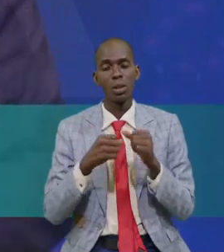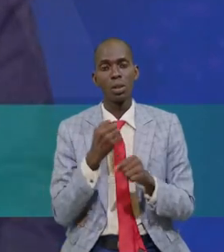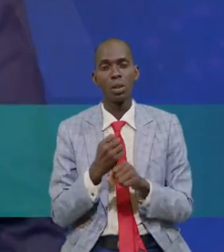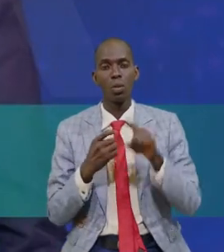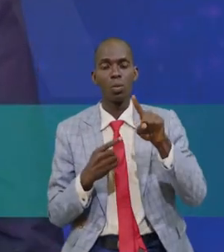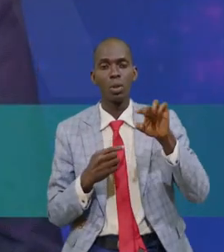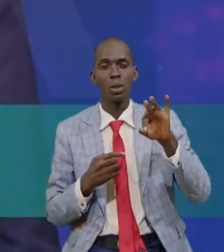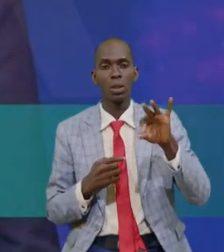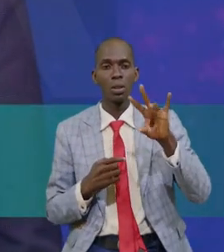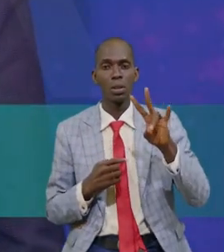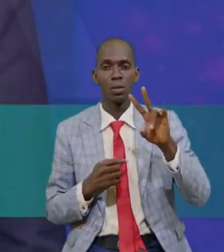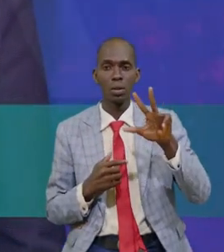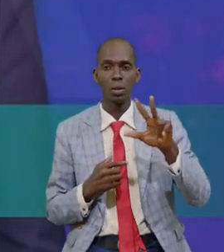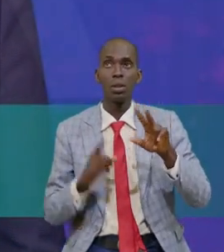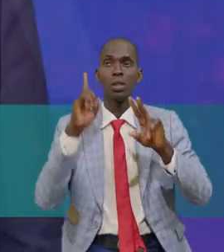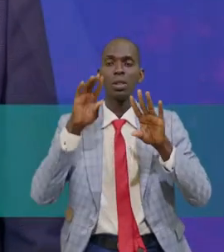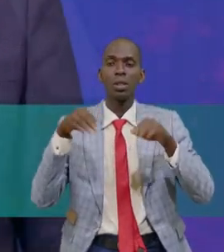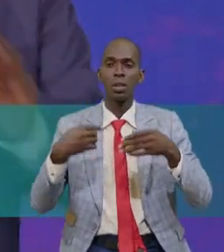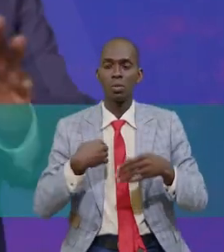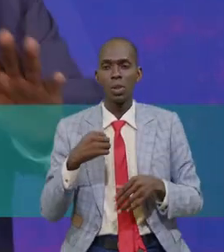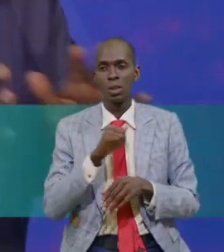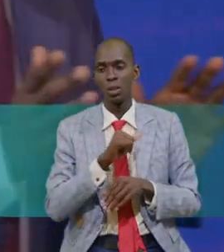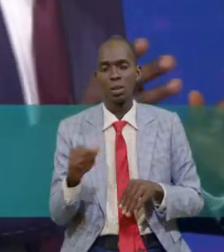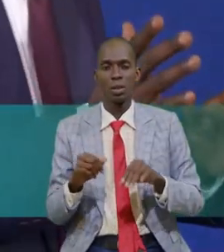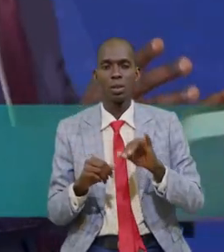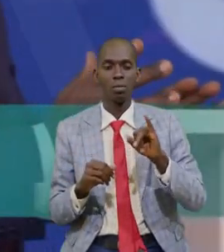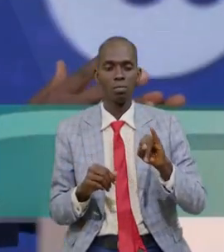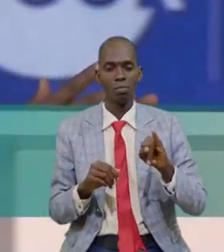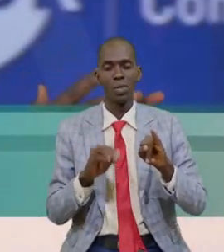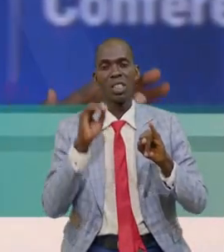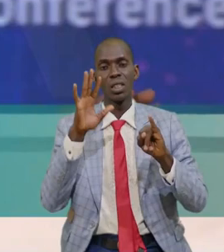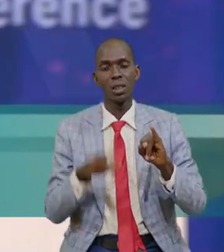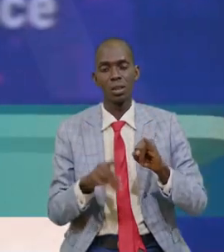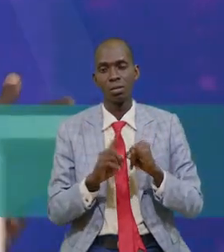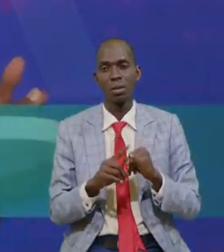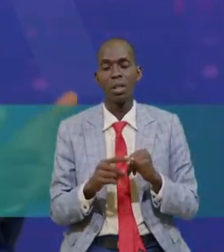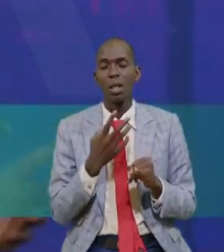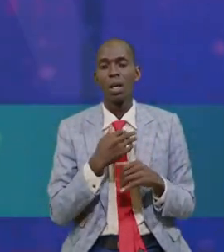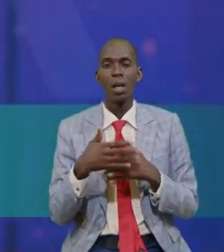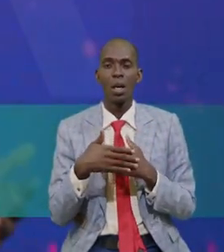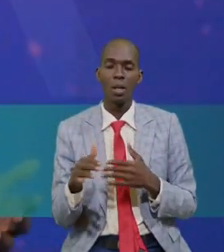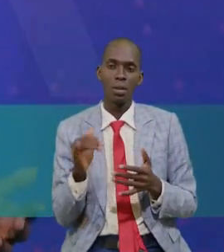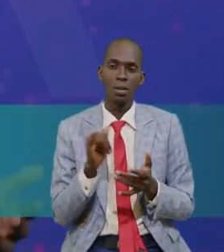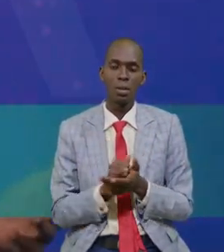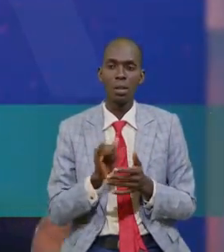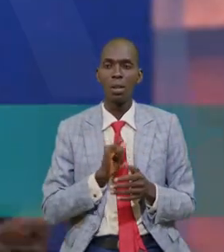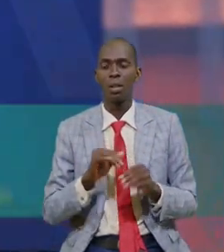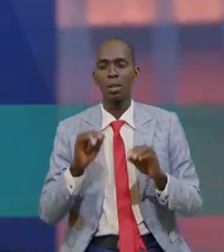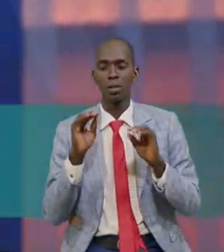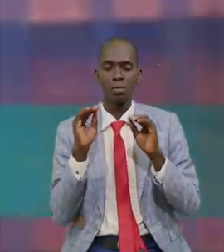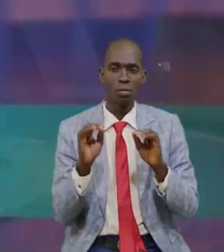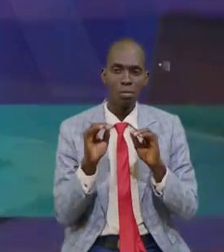gave me a teacher. And then after administering in the